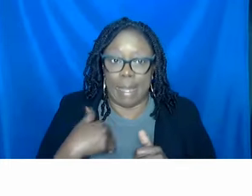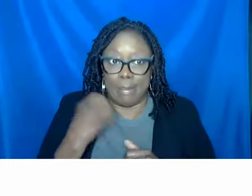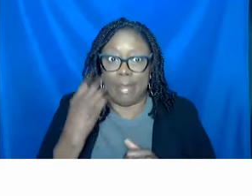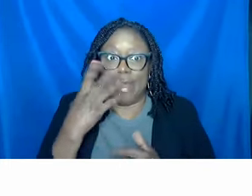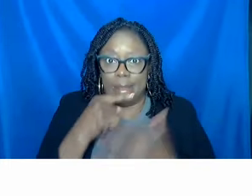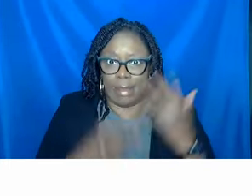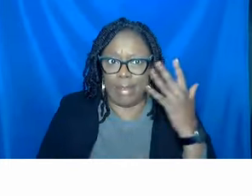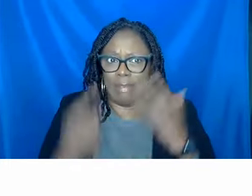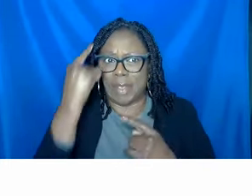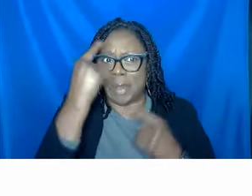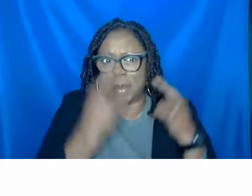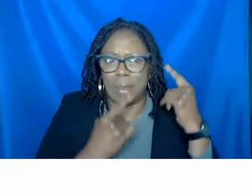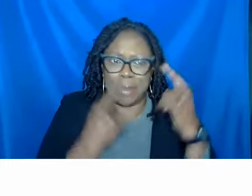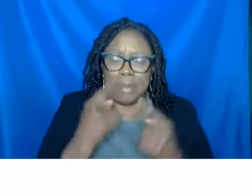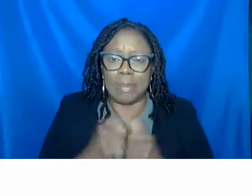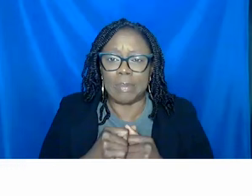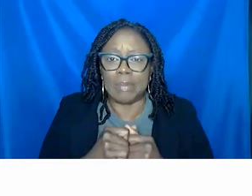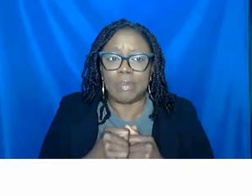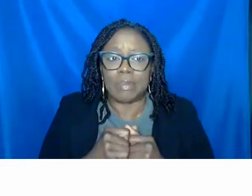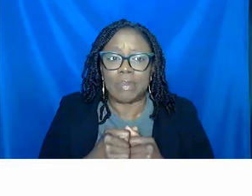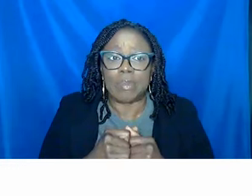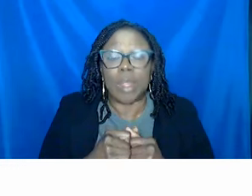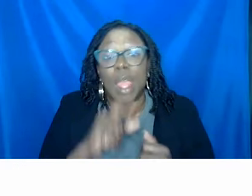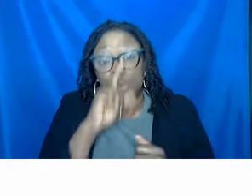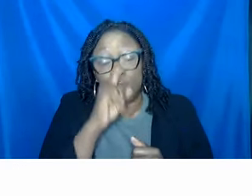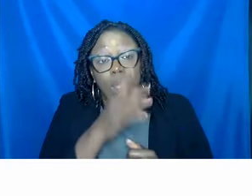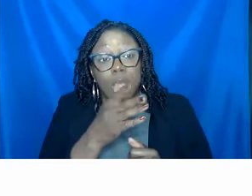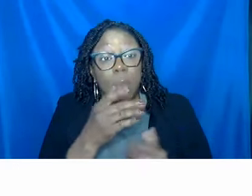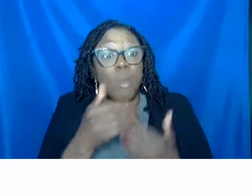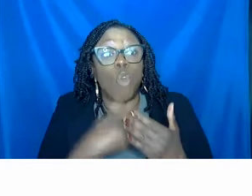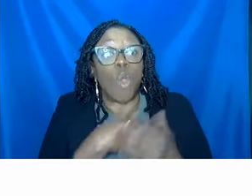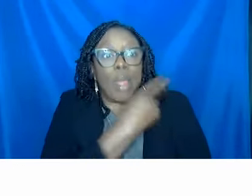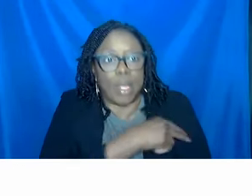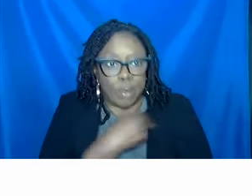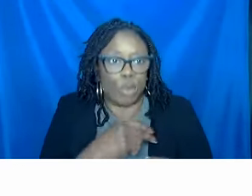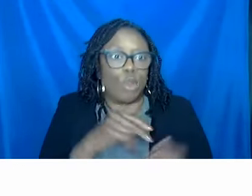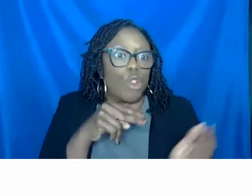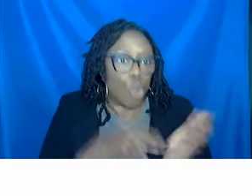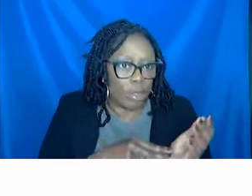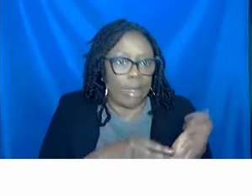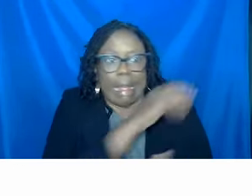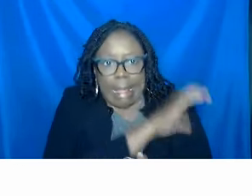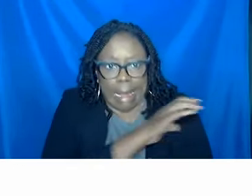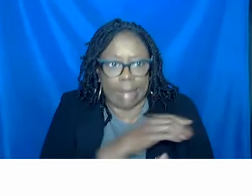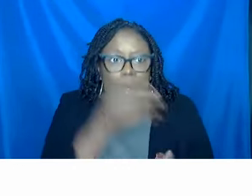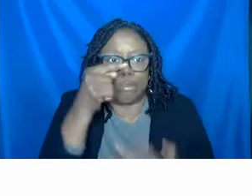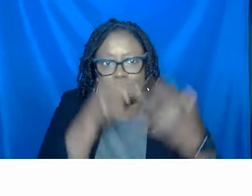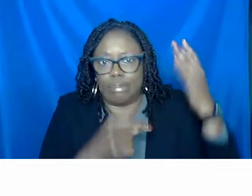well. And these were some of the settings they previously worked in before going to home health.